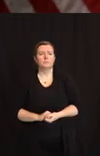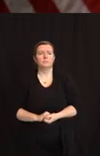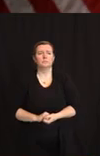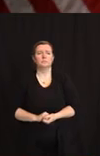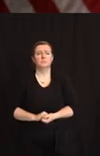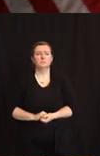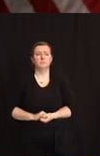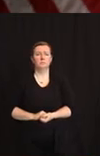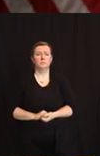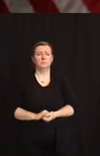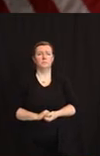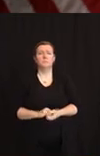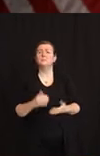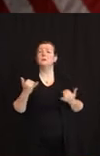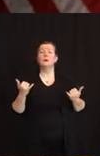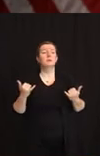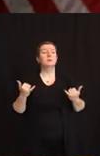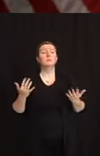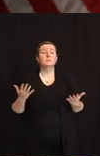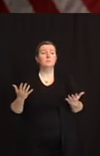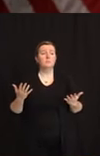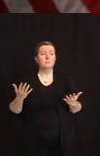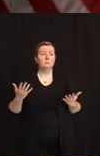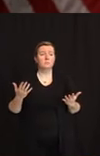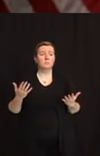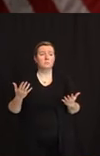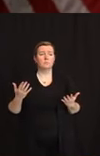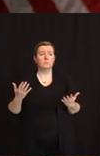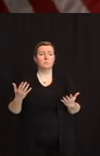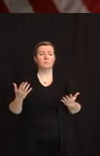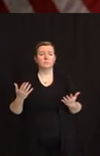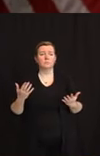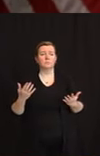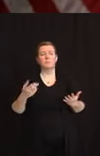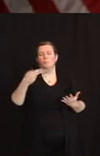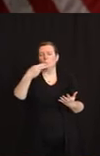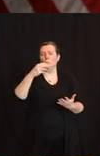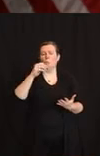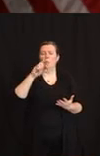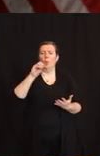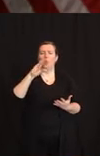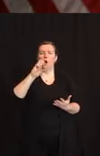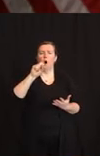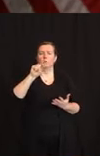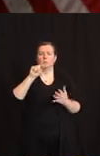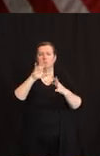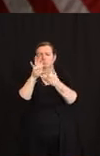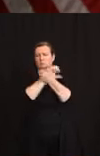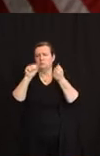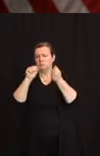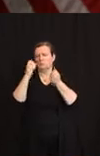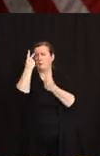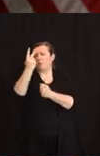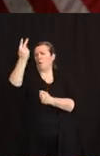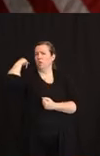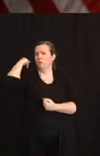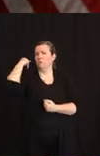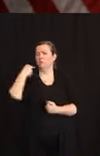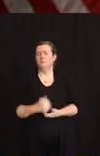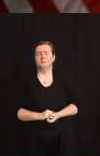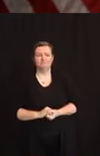HaShoah, Holocaust Remembrance Day. Today we remember the 6 million Jews and millions of others senselessly